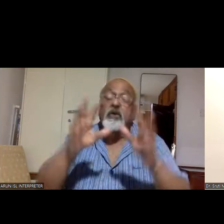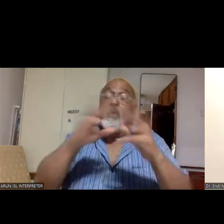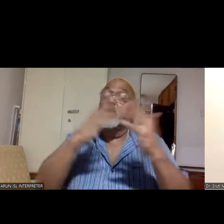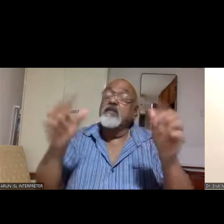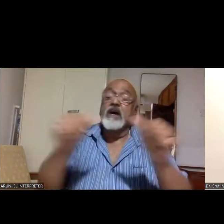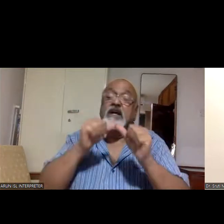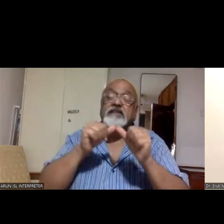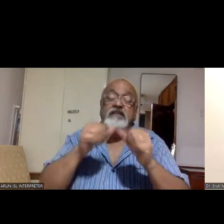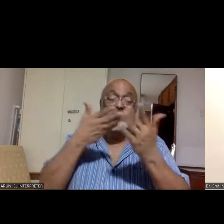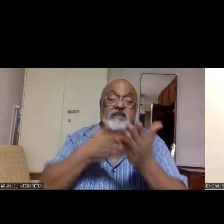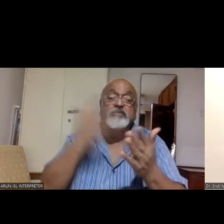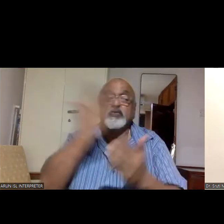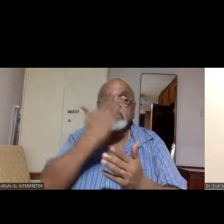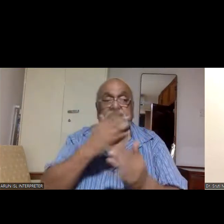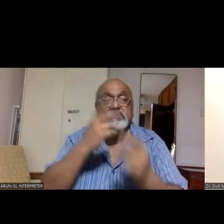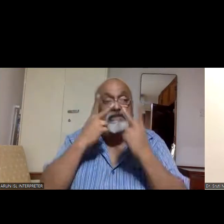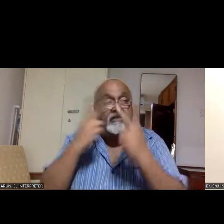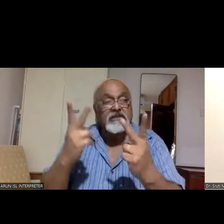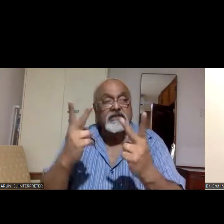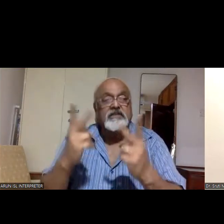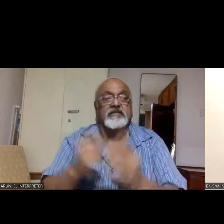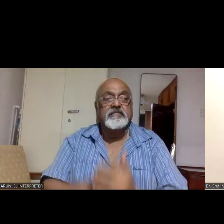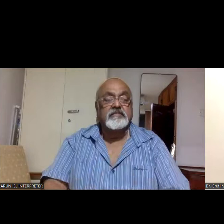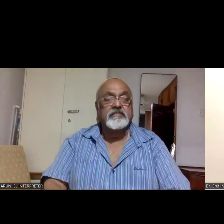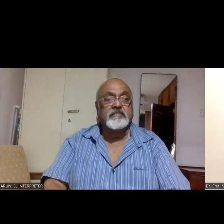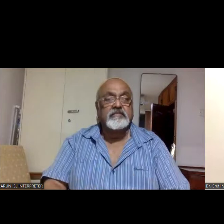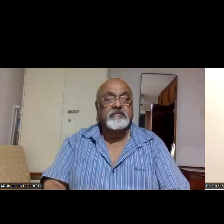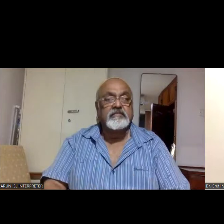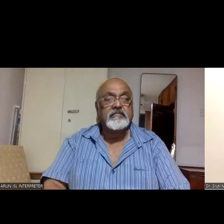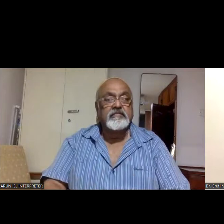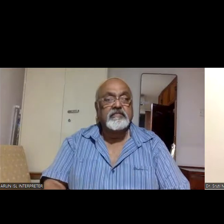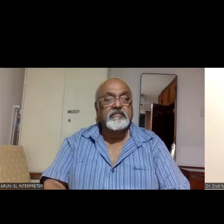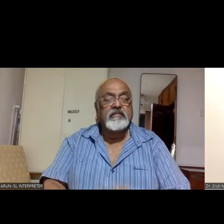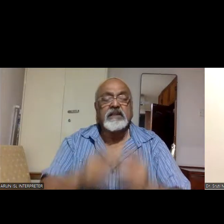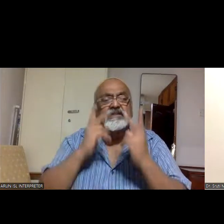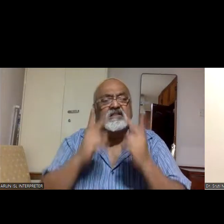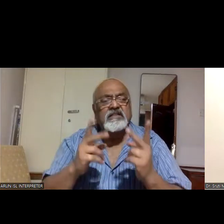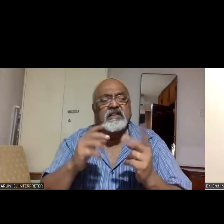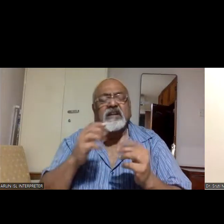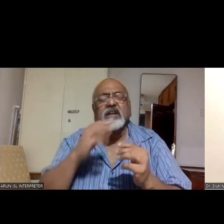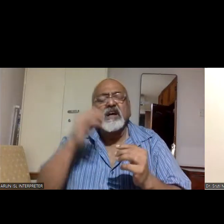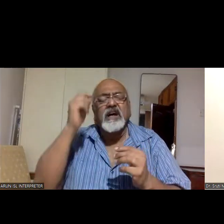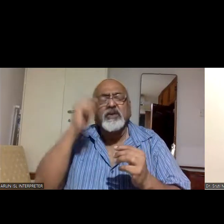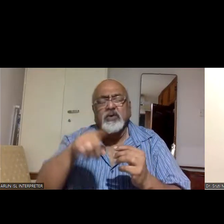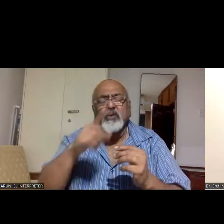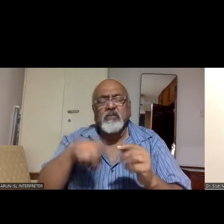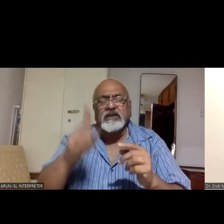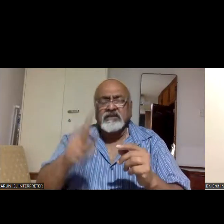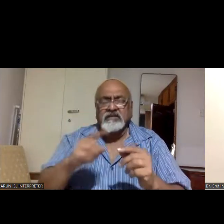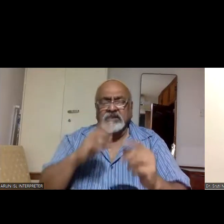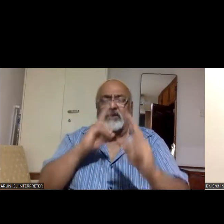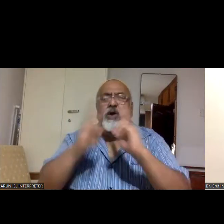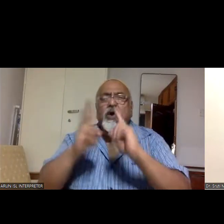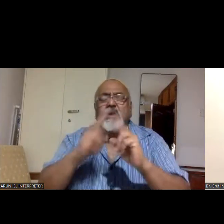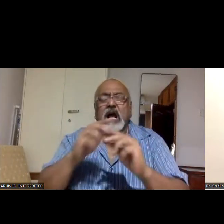answers when you look at this movie. See, Minu, you have to address women with disabilities